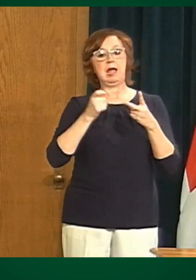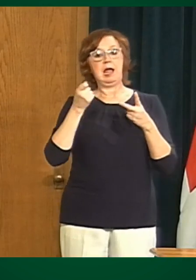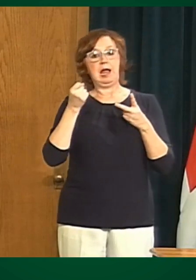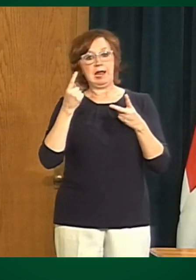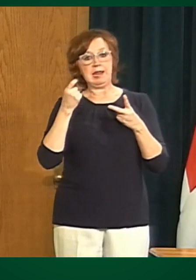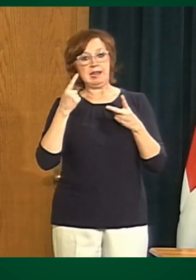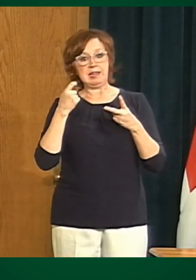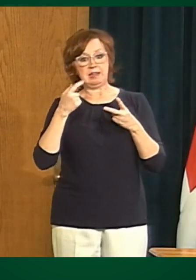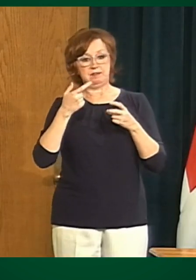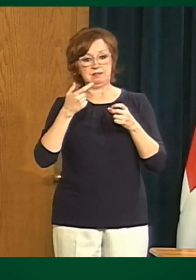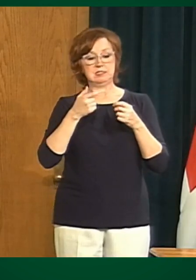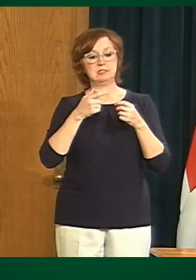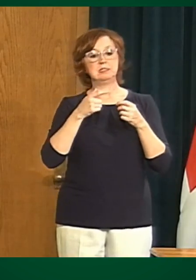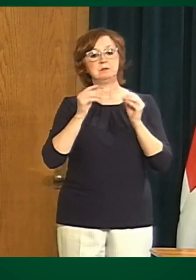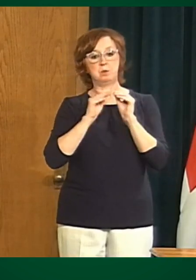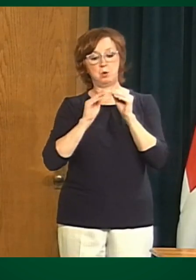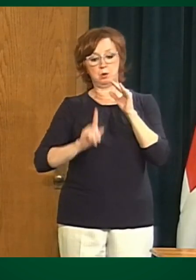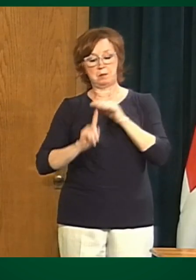nearby communities,